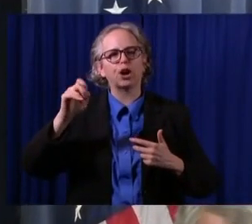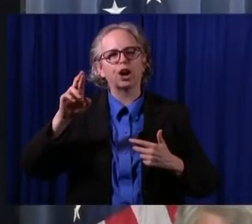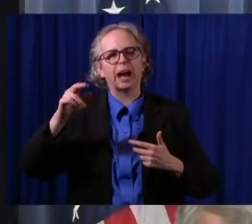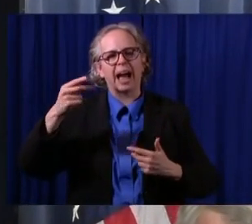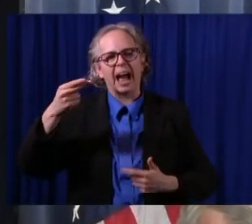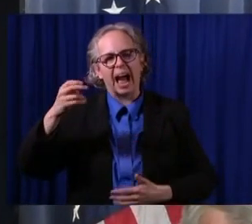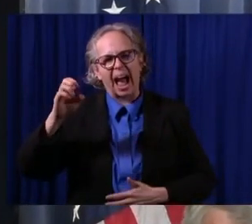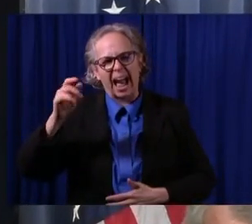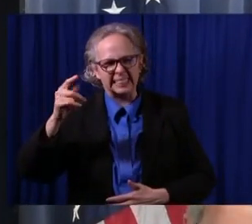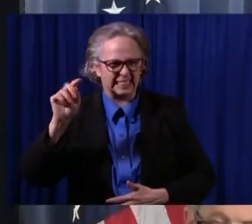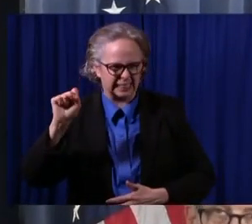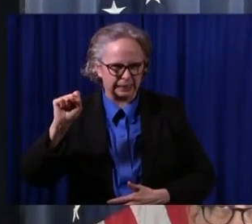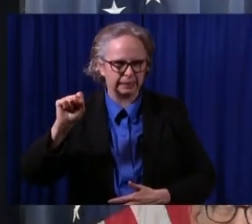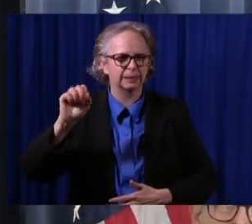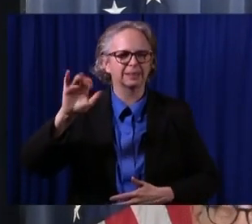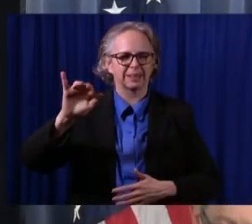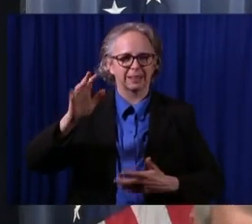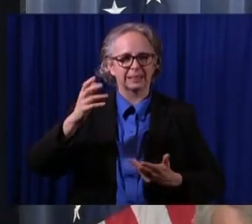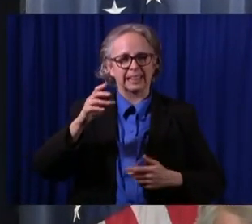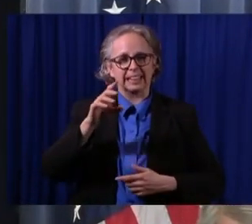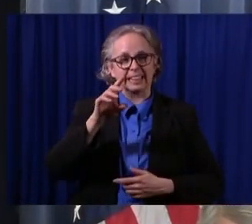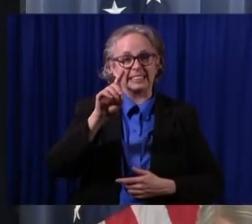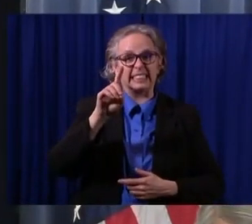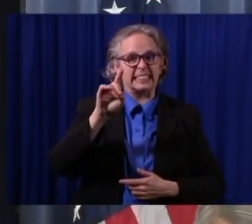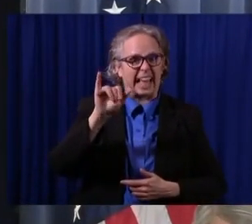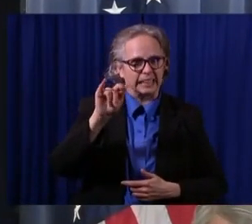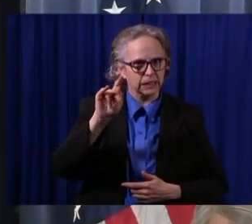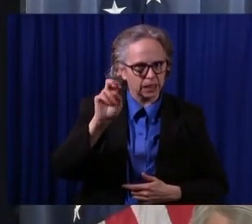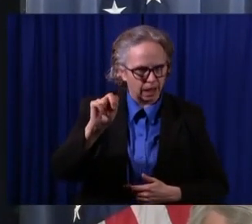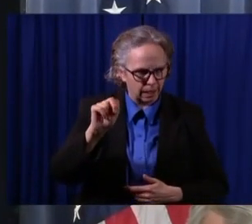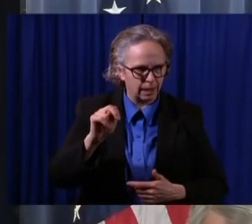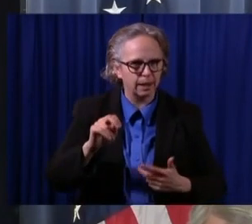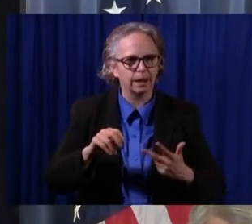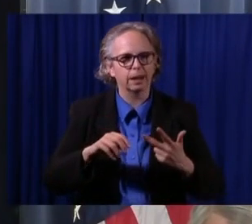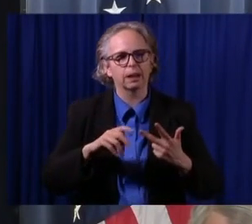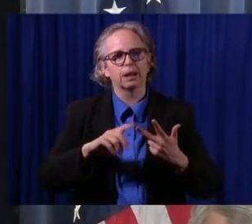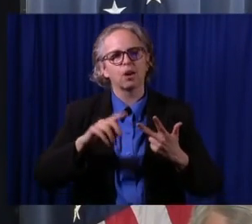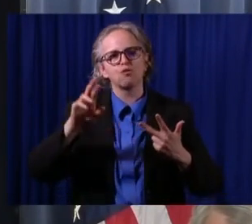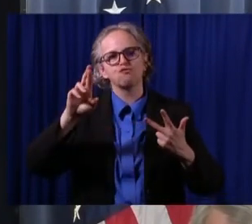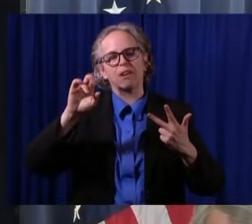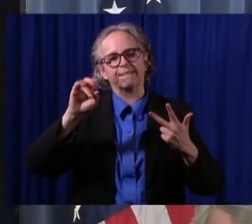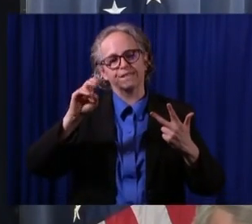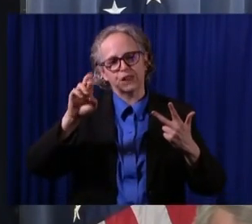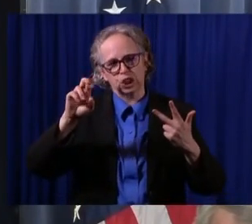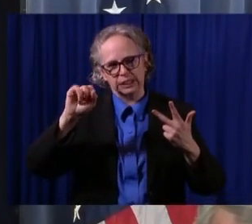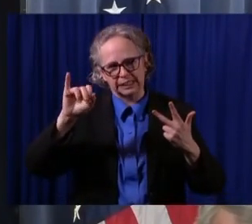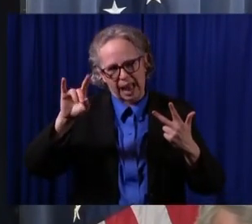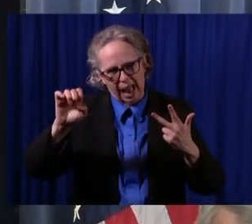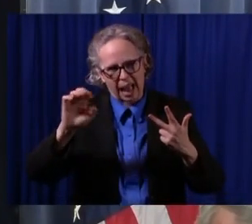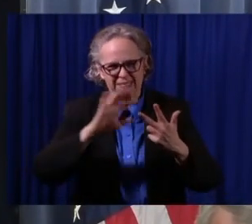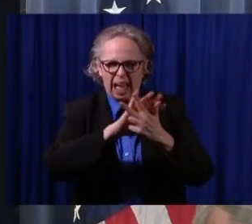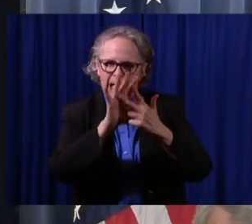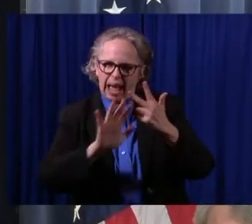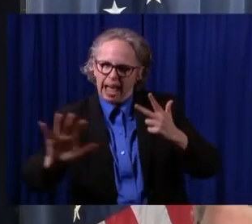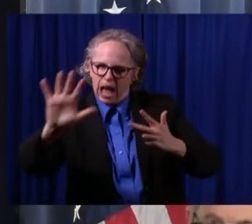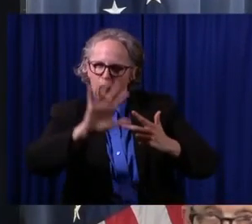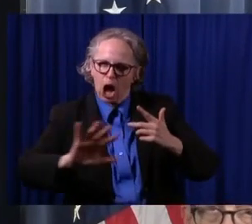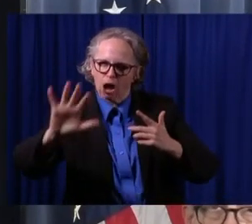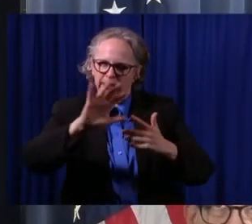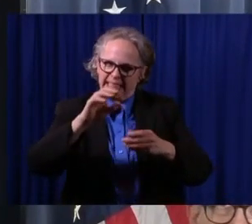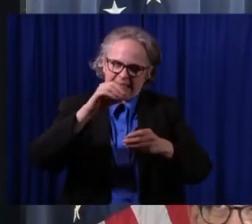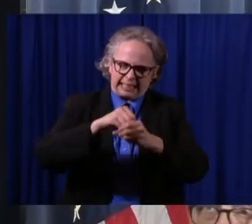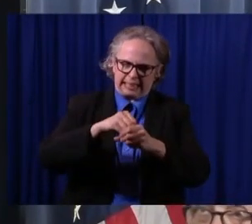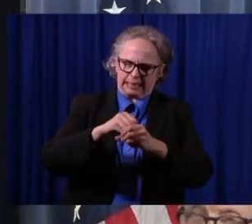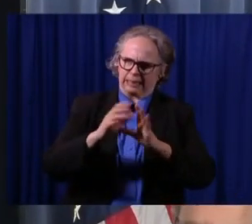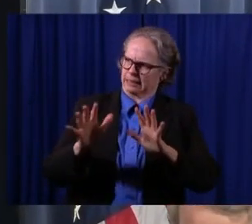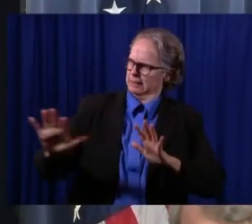of Dayton, and you will see Trotwood. We're also there seeing some workplace outbreaks in